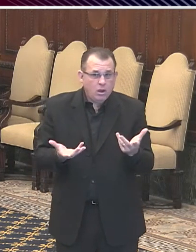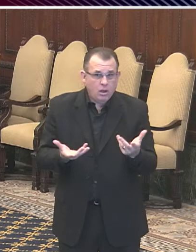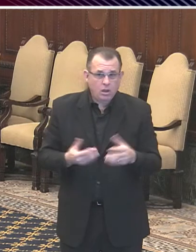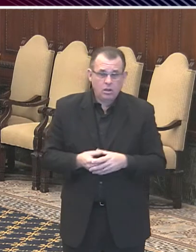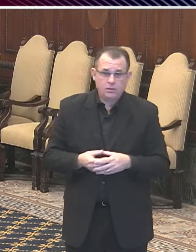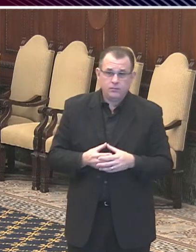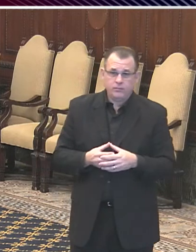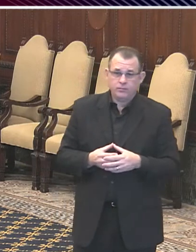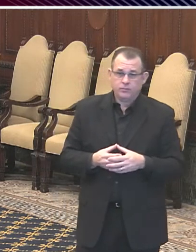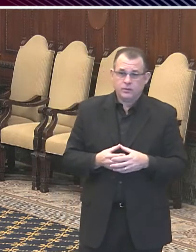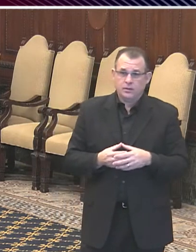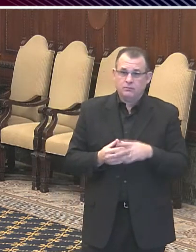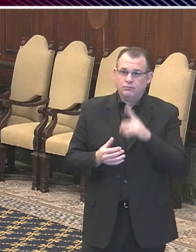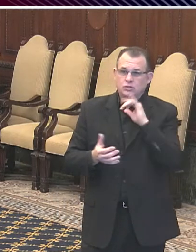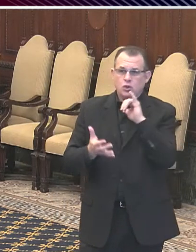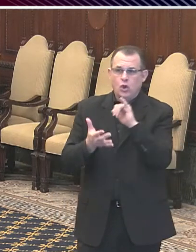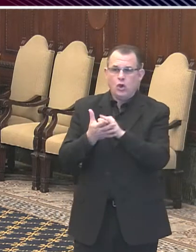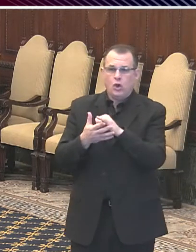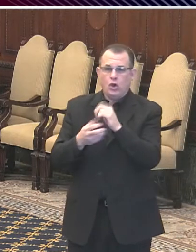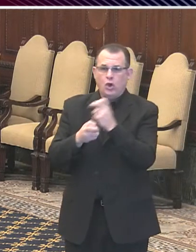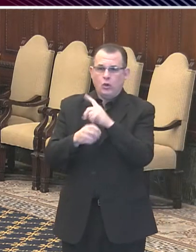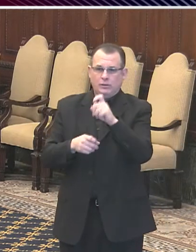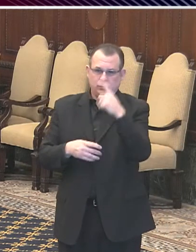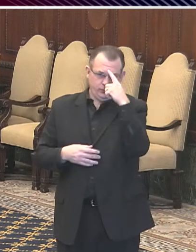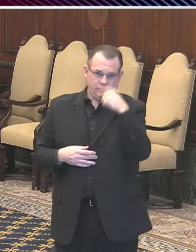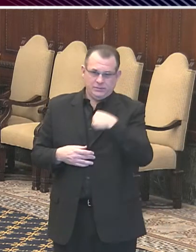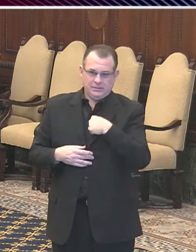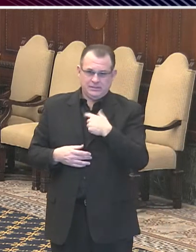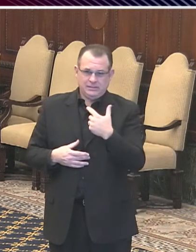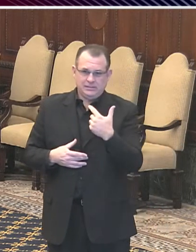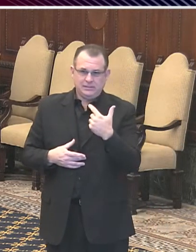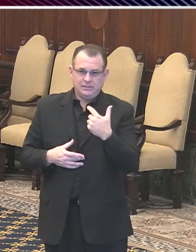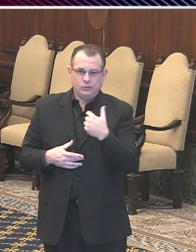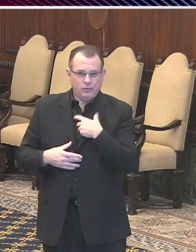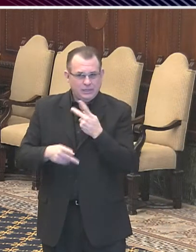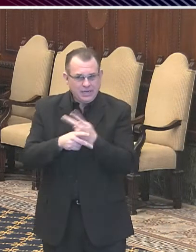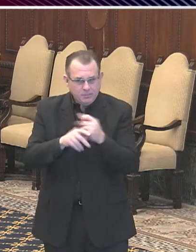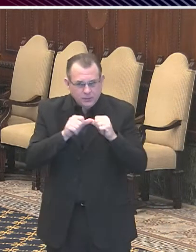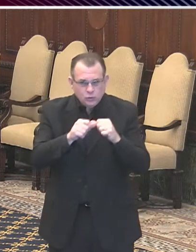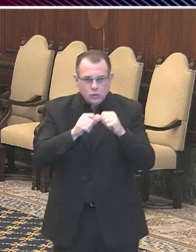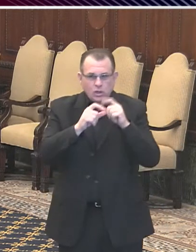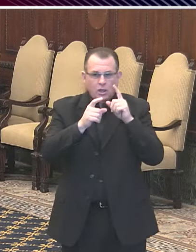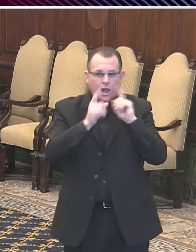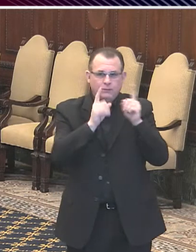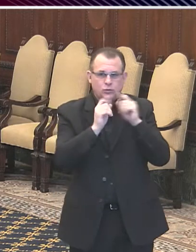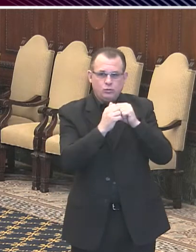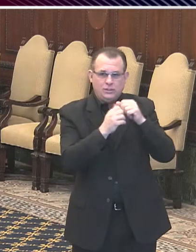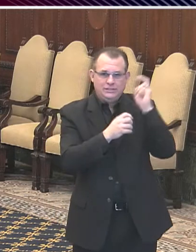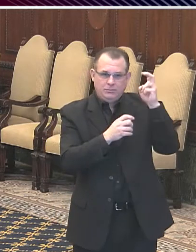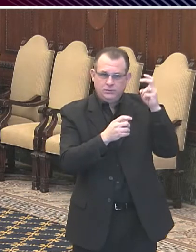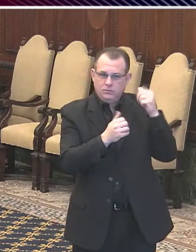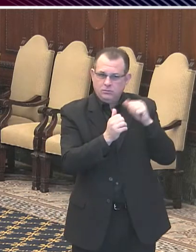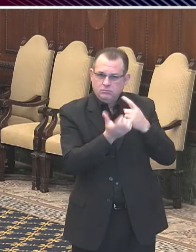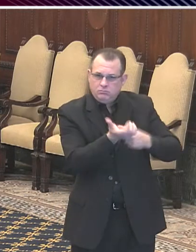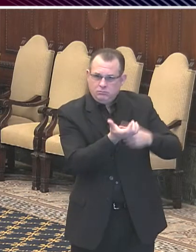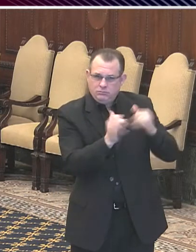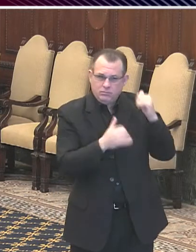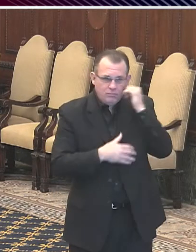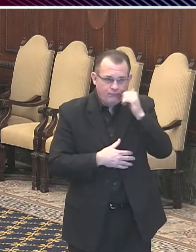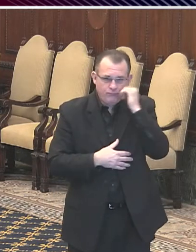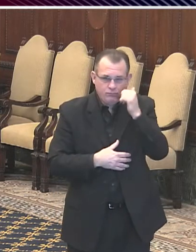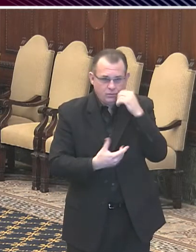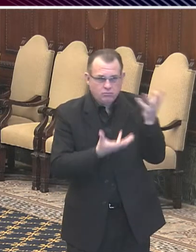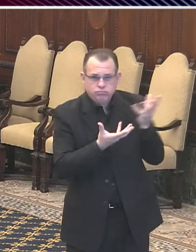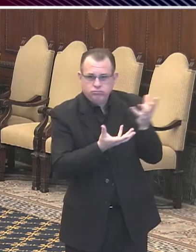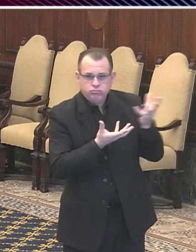It's a hard question for me to answer. We are in regular conversations with SEPTA. I talk to them almost daily about